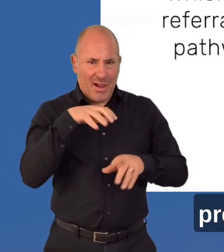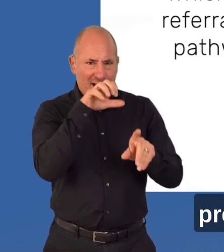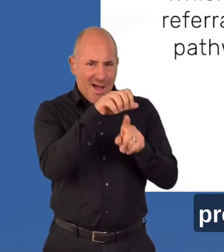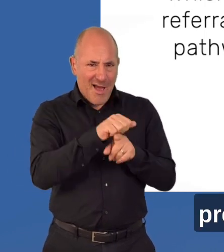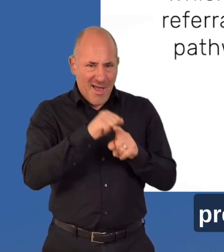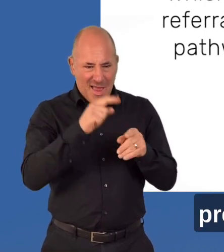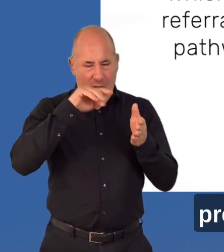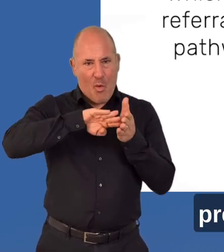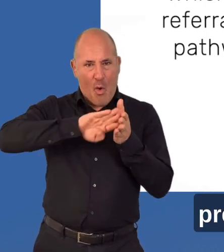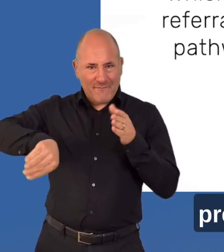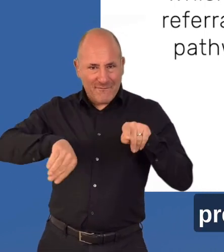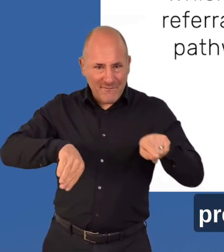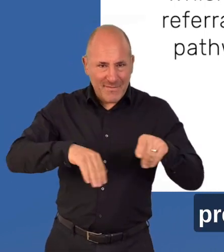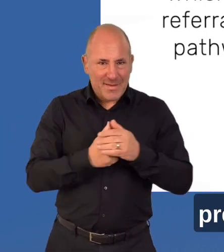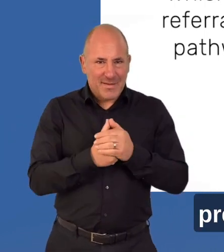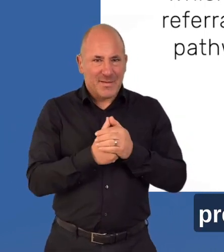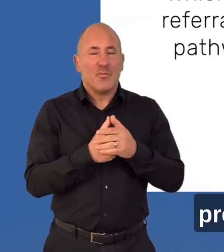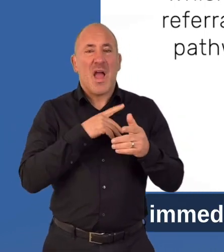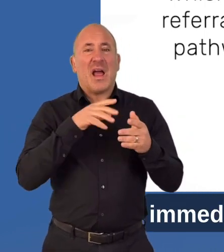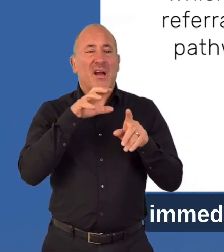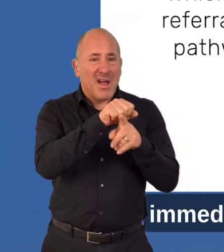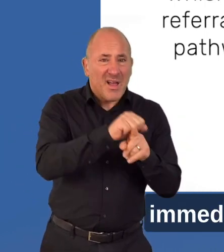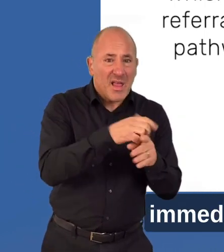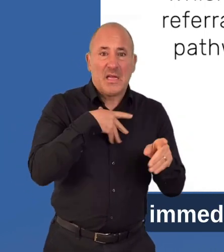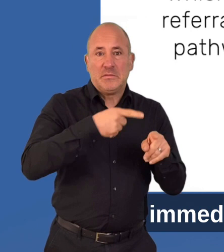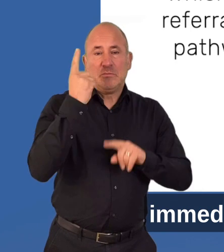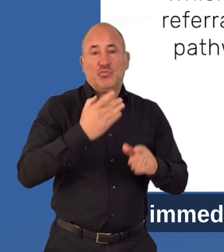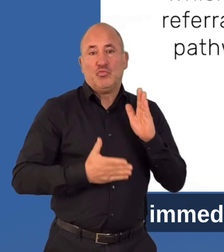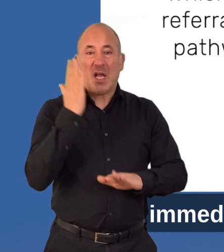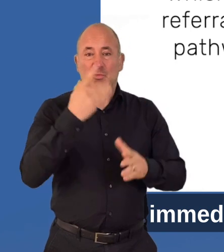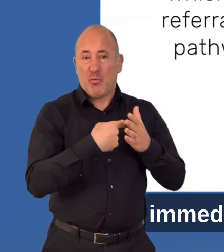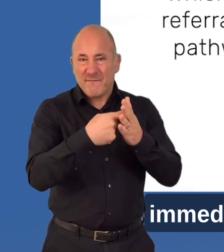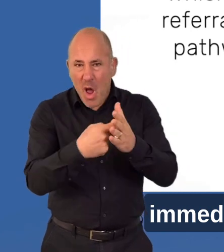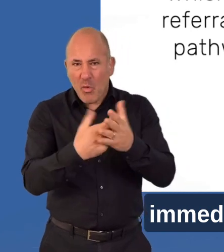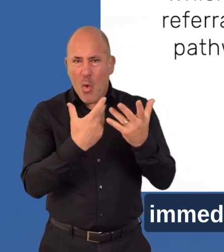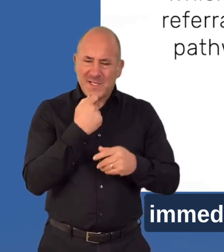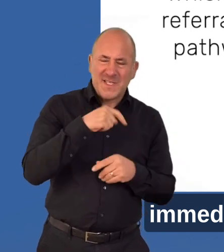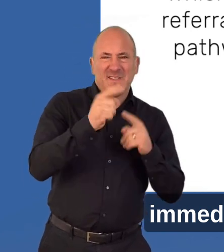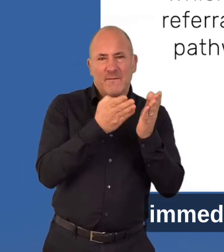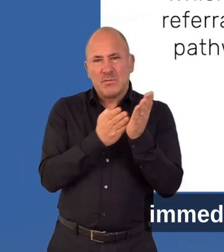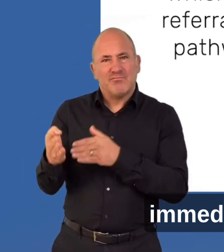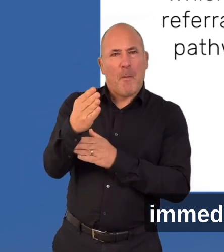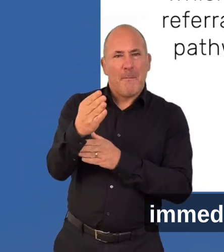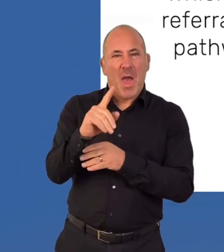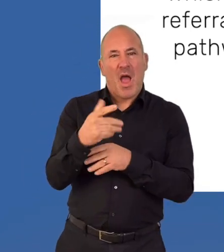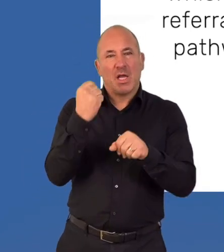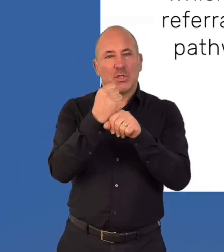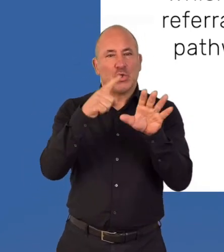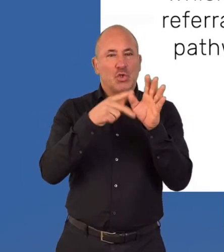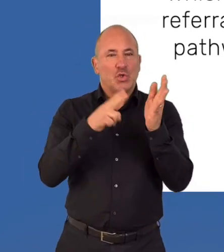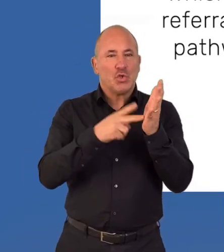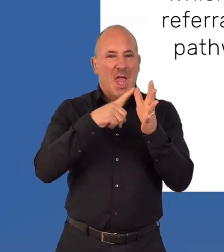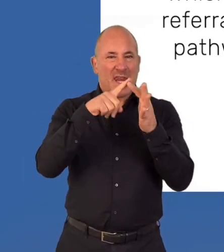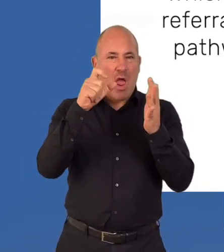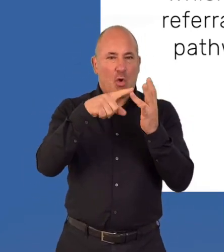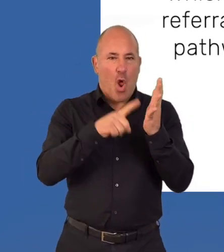the presence of clinical findings which would trigger an immediate referral or consideration of another pathway, such as